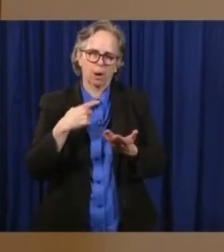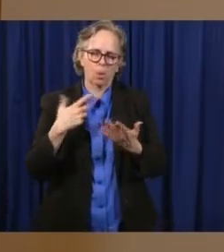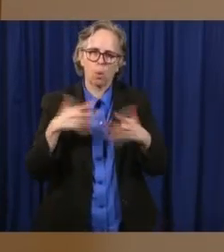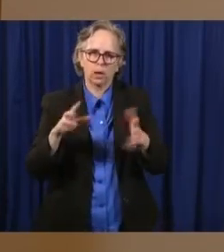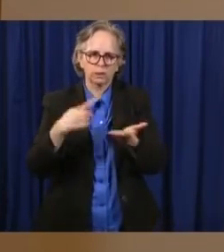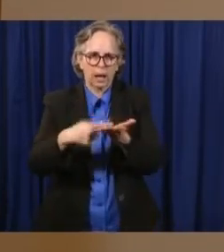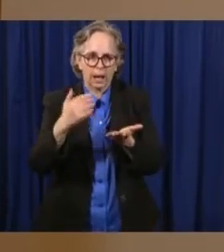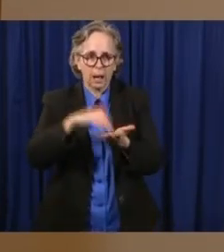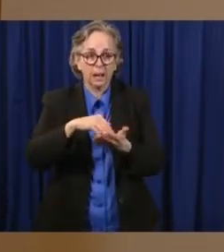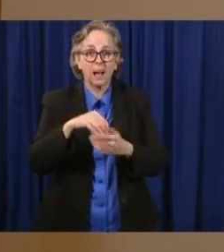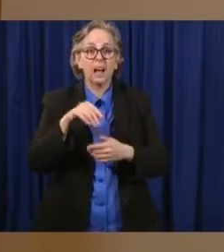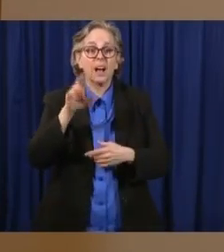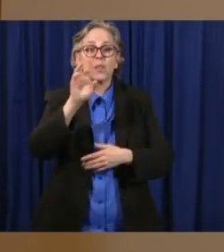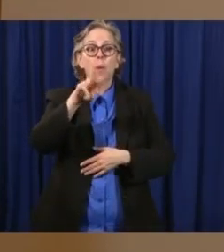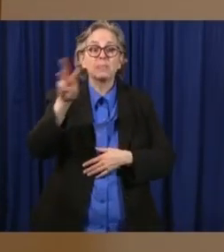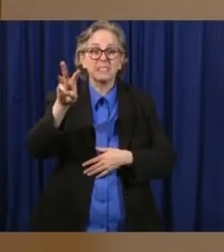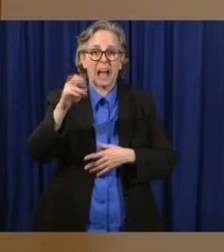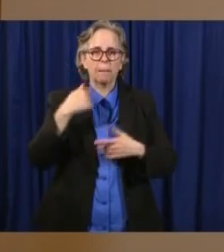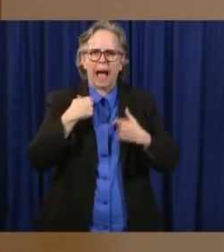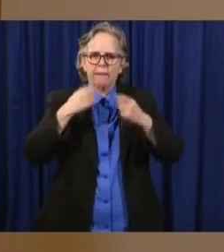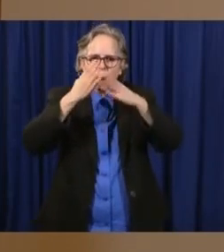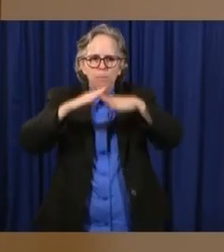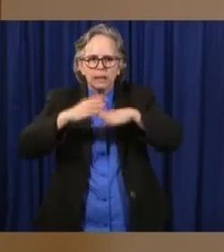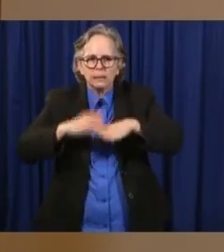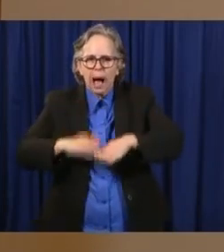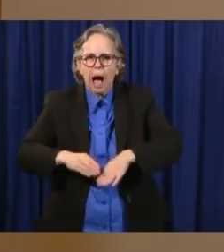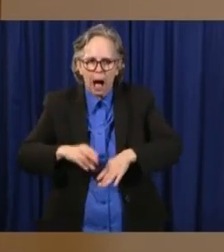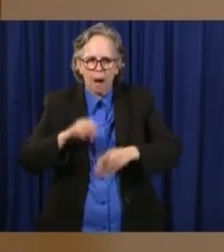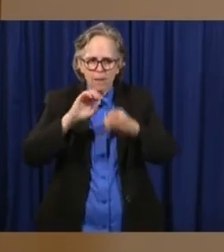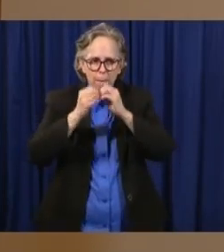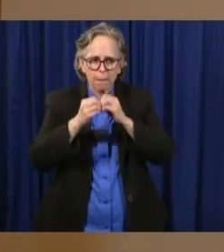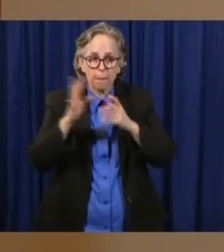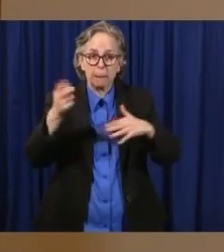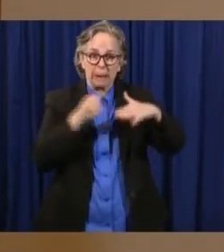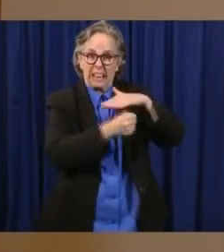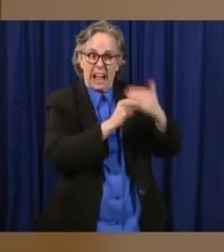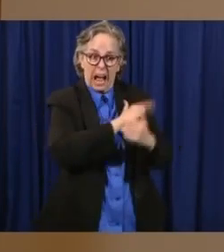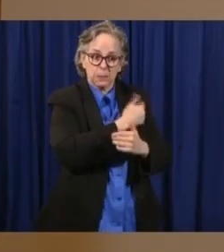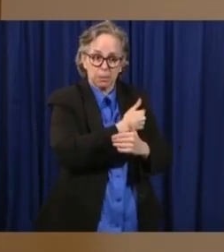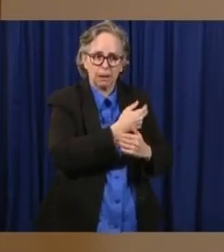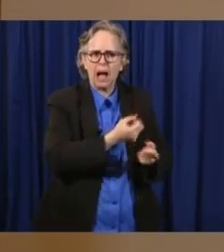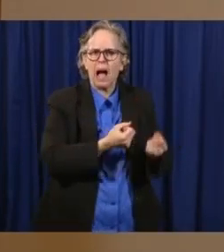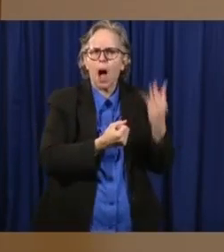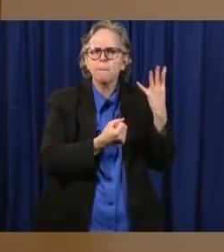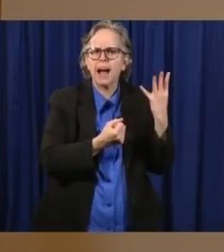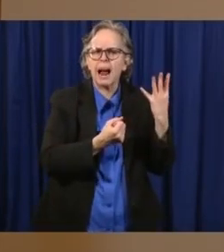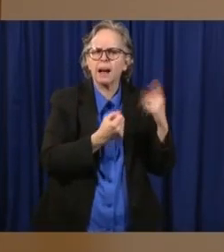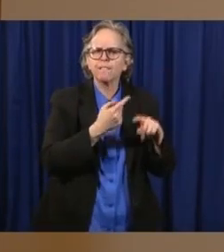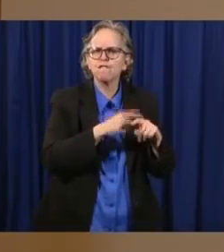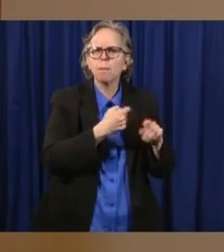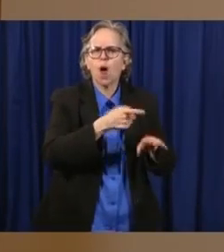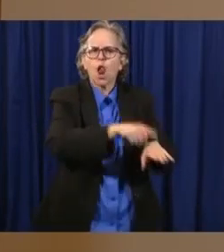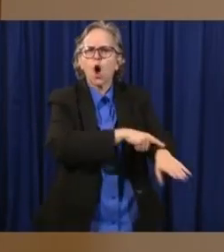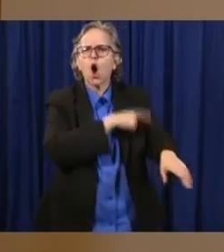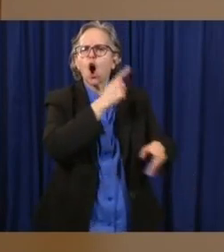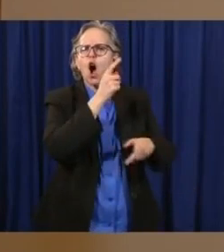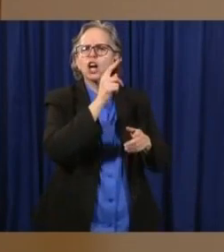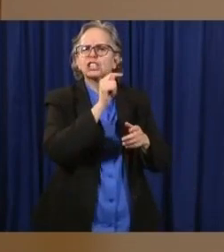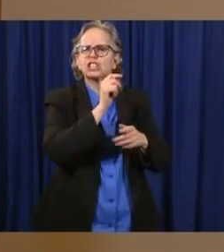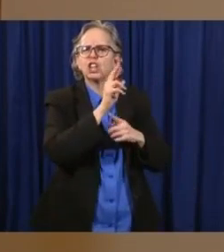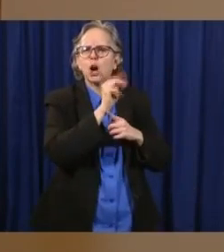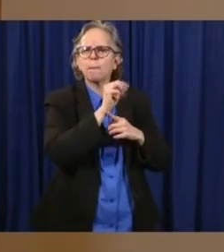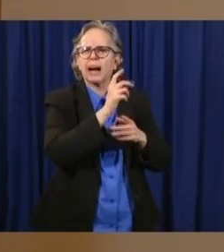broken down by people that are hospitalized right now from long-term care facilities. Now, at the local level,